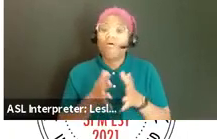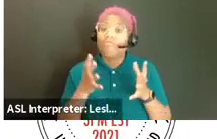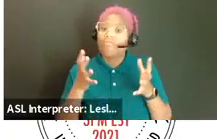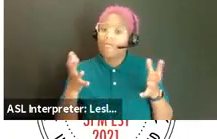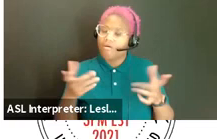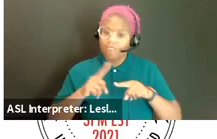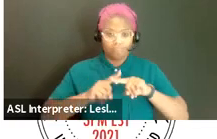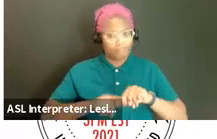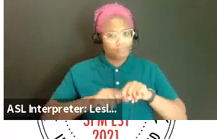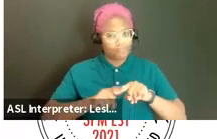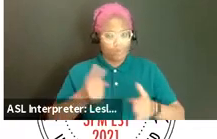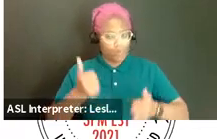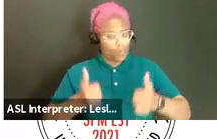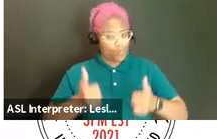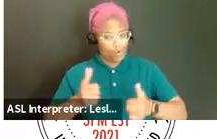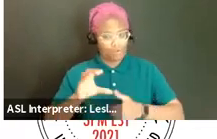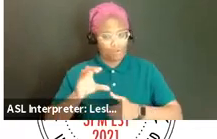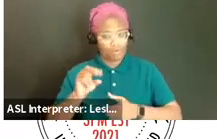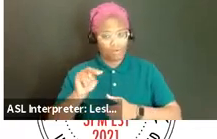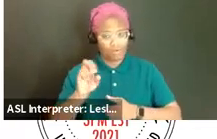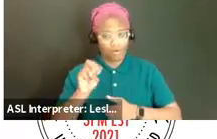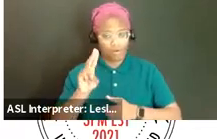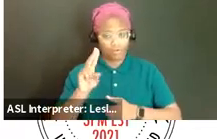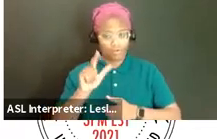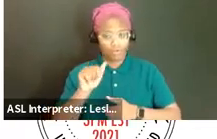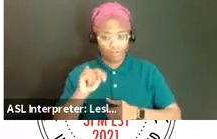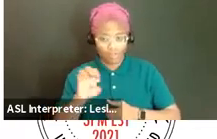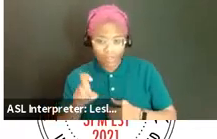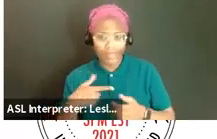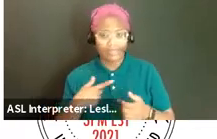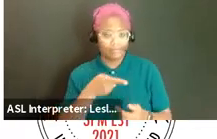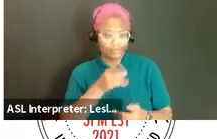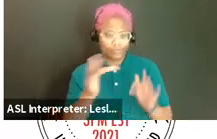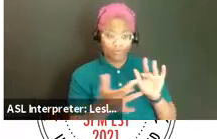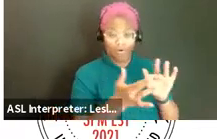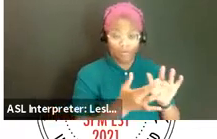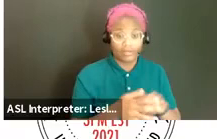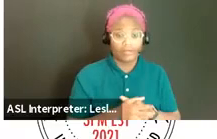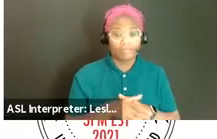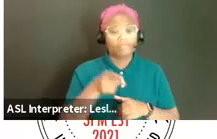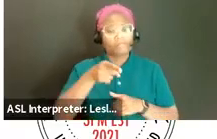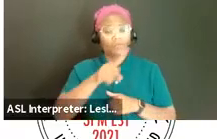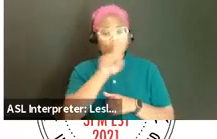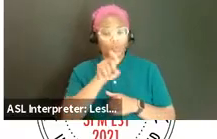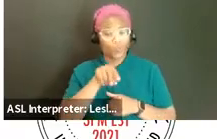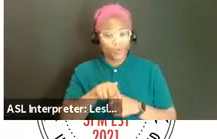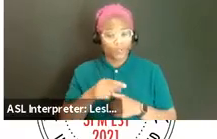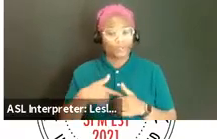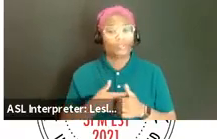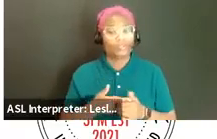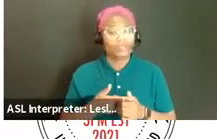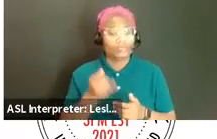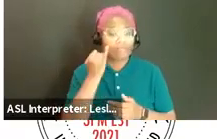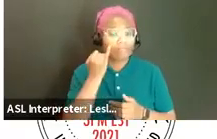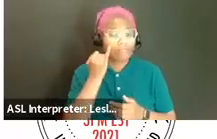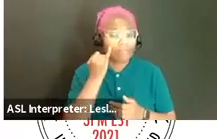goes back to each consulate's practices. There is a question here around spouses. So if an artist does obtain an